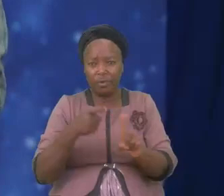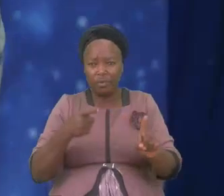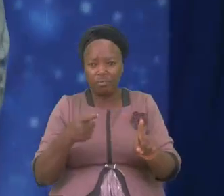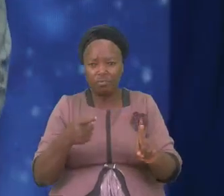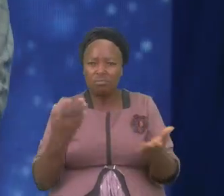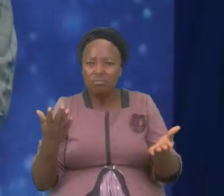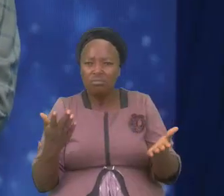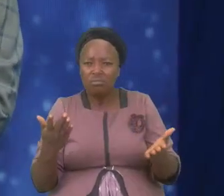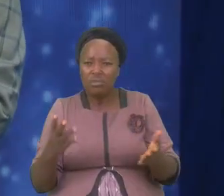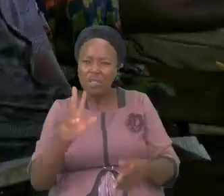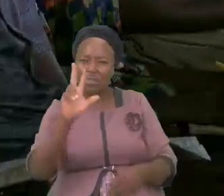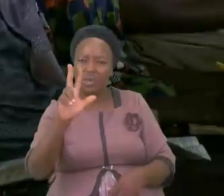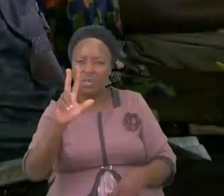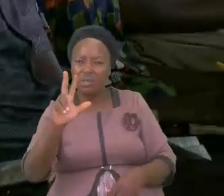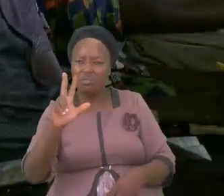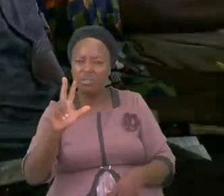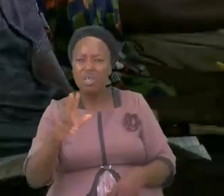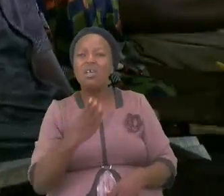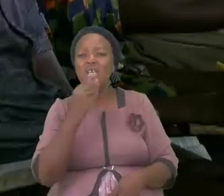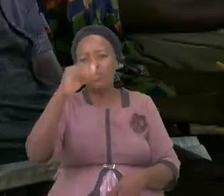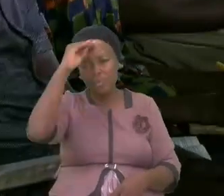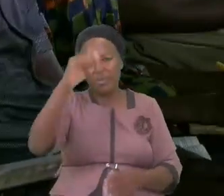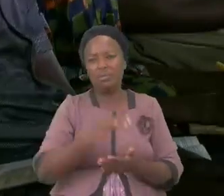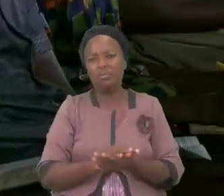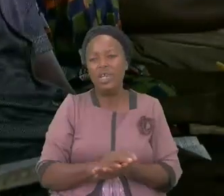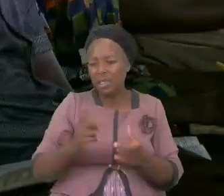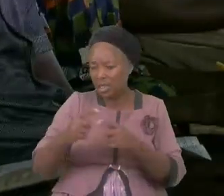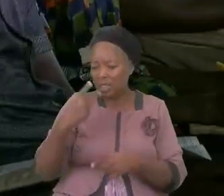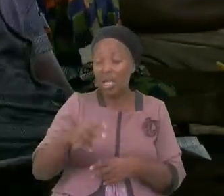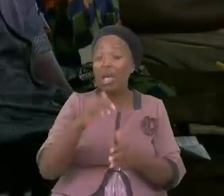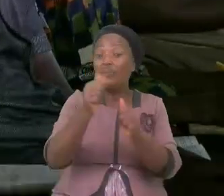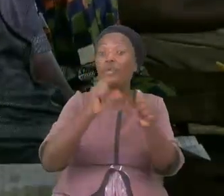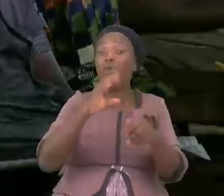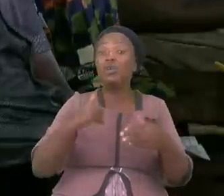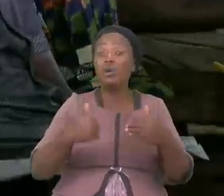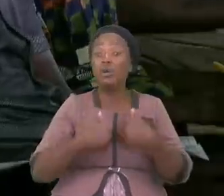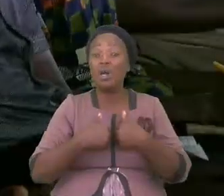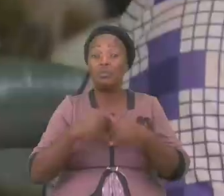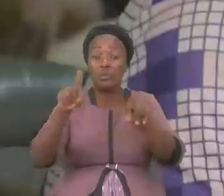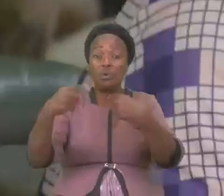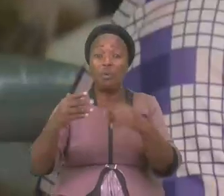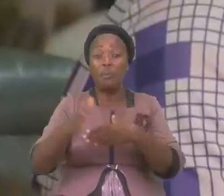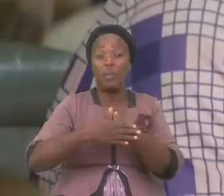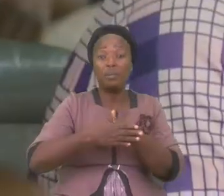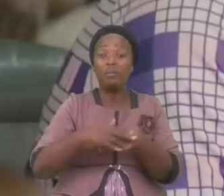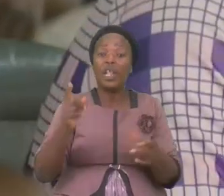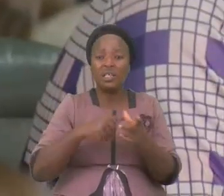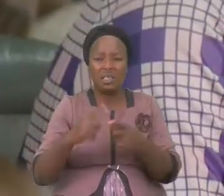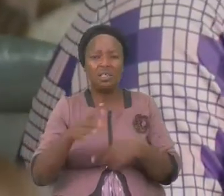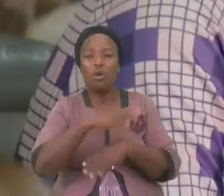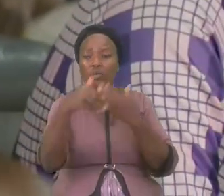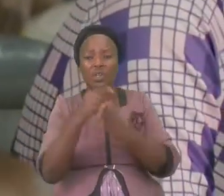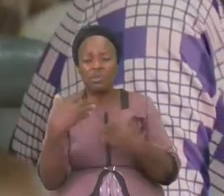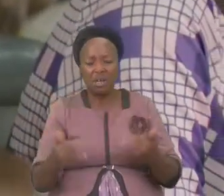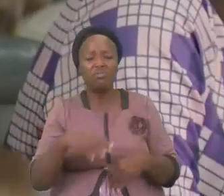all together become filthy. There is none that doeth good, no, not one. Look at